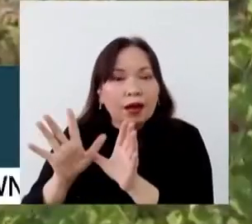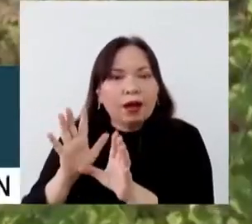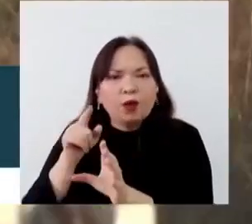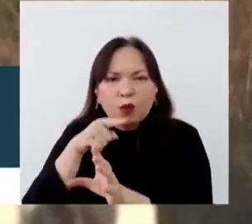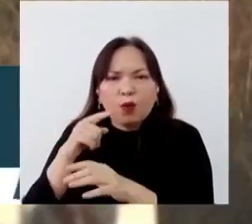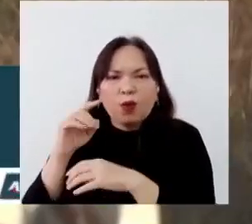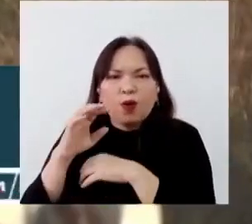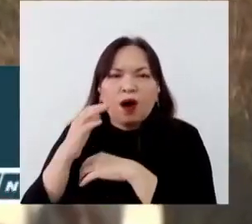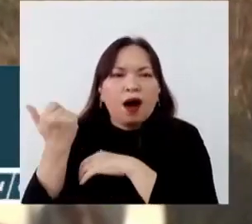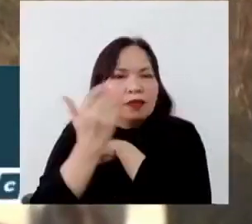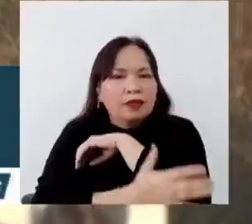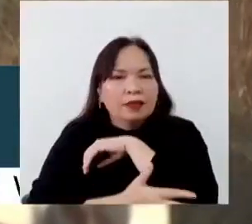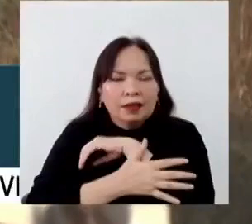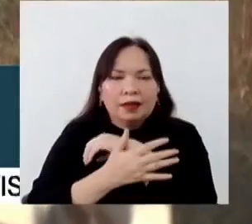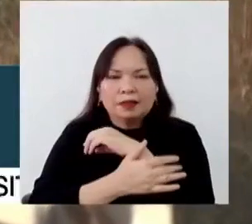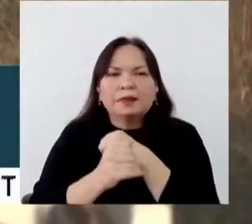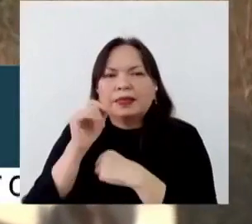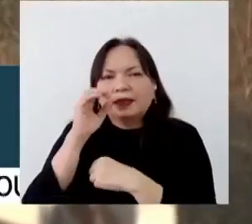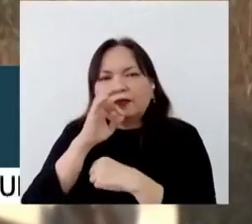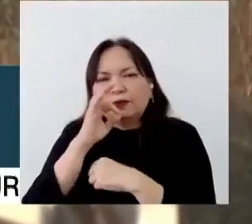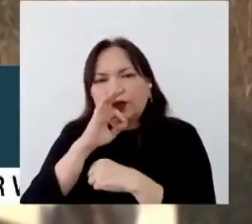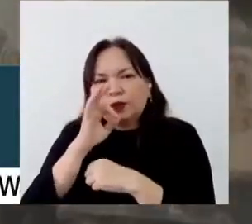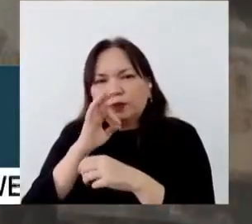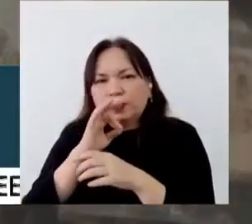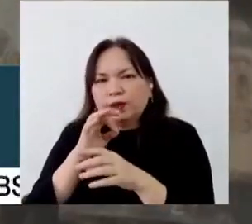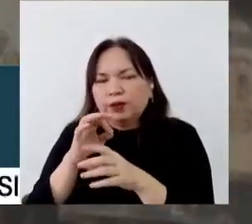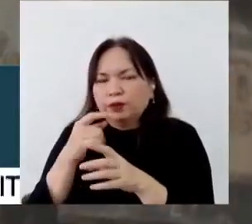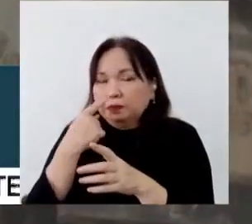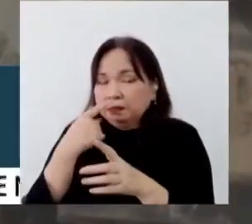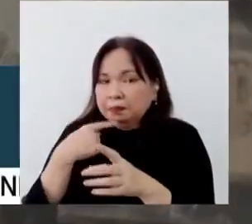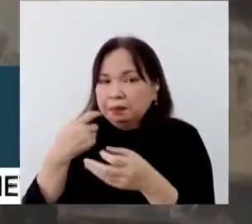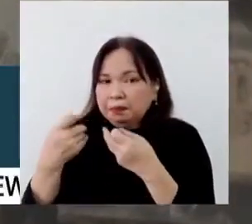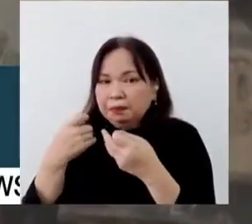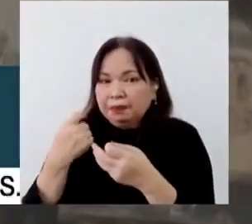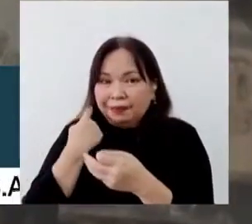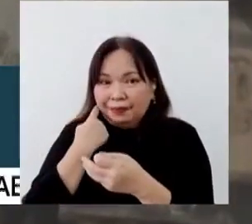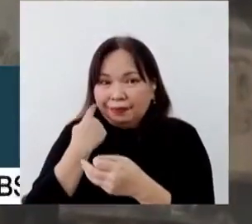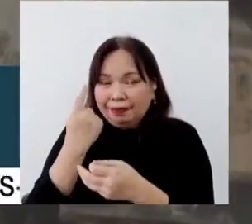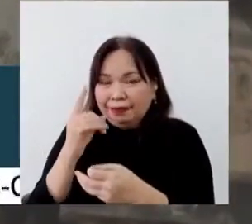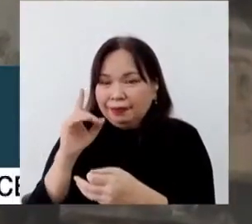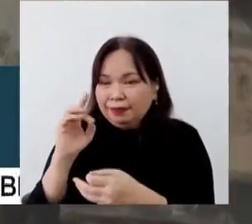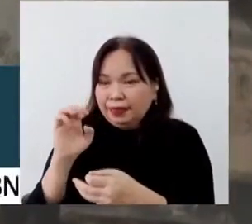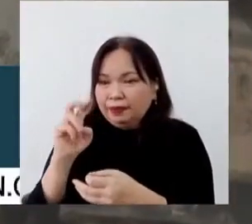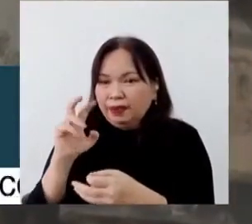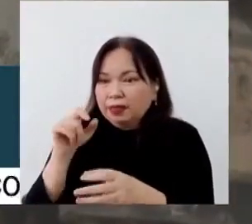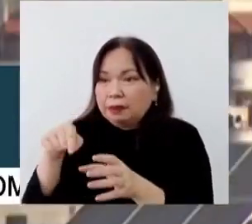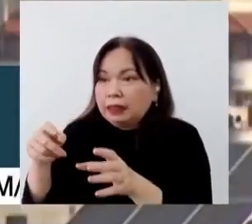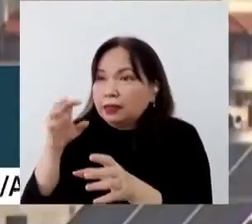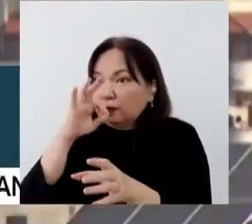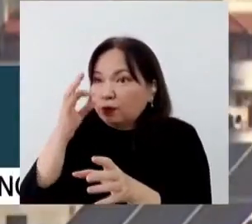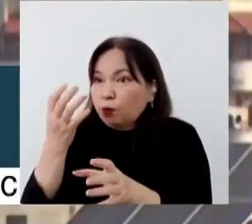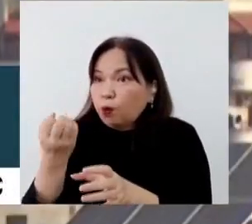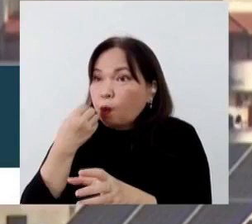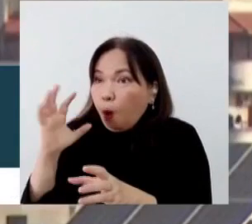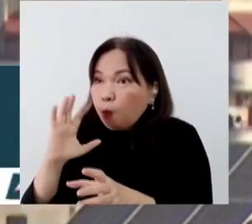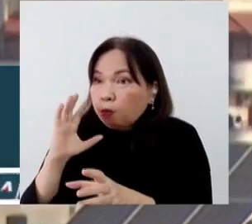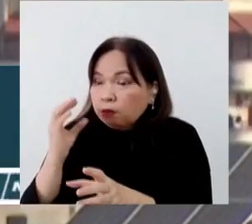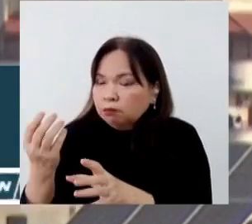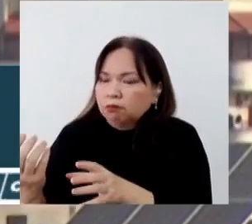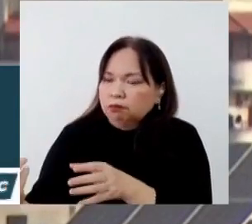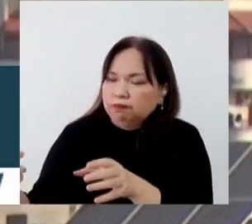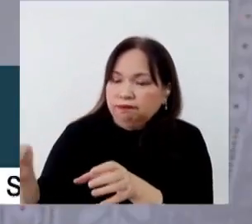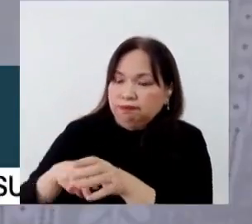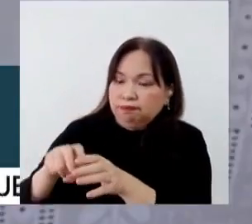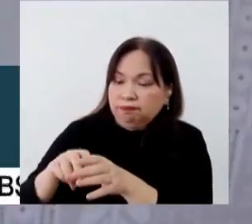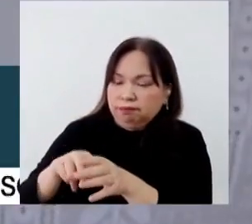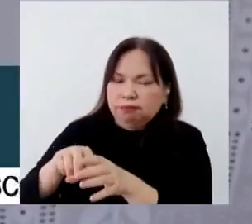So according to Undersecretary Eduardo De Vega there might be some painful decisions that